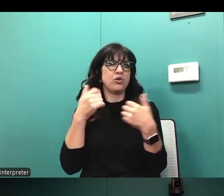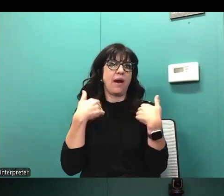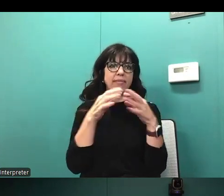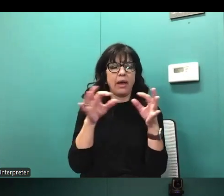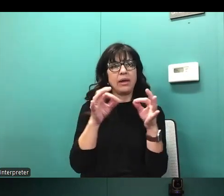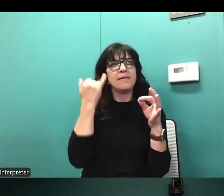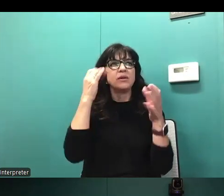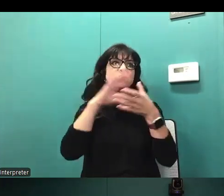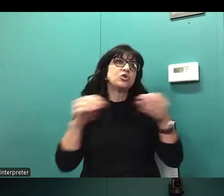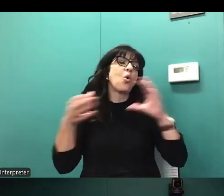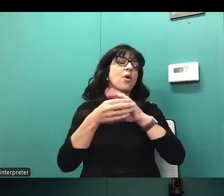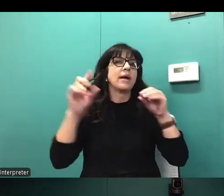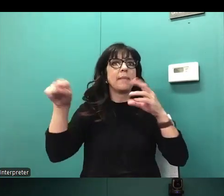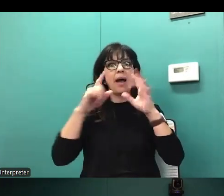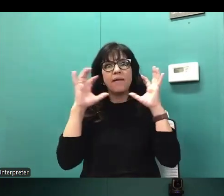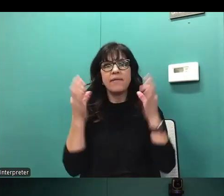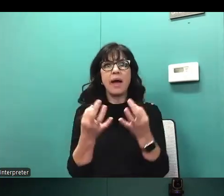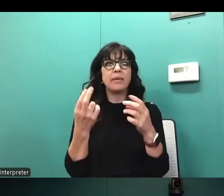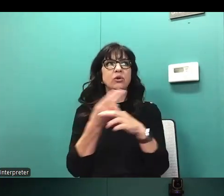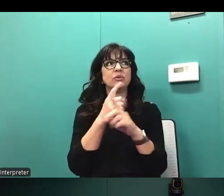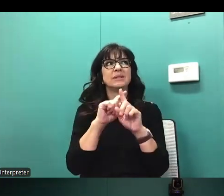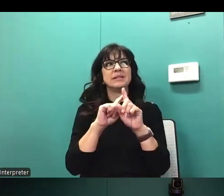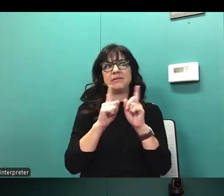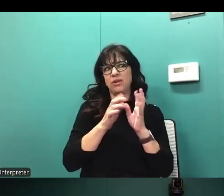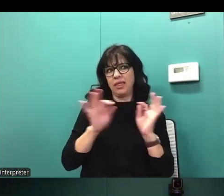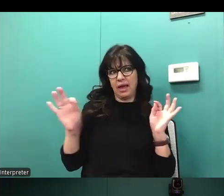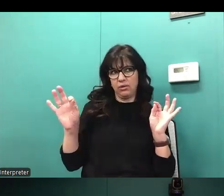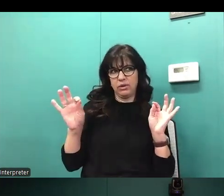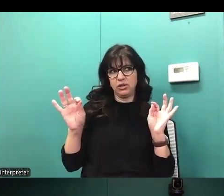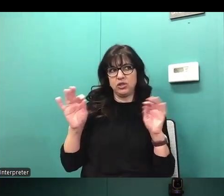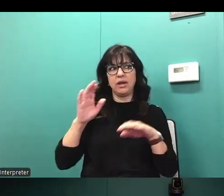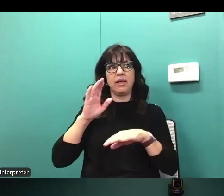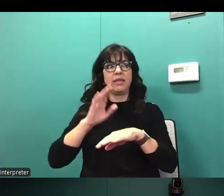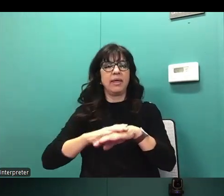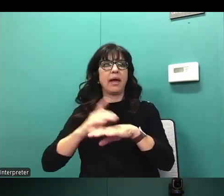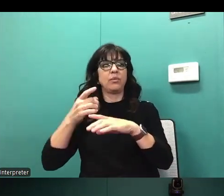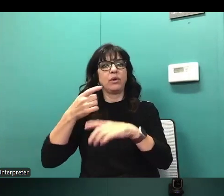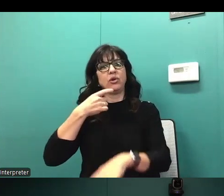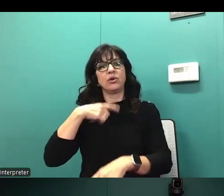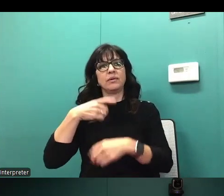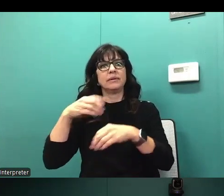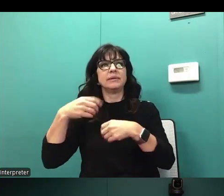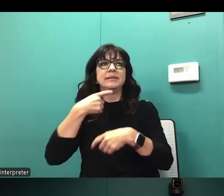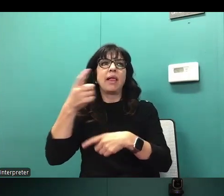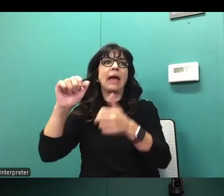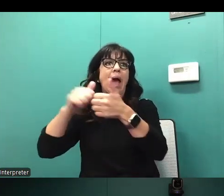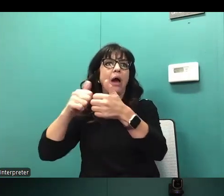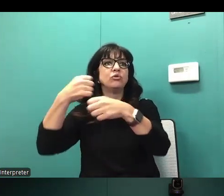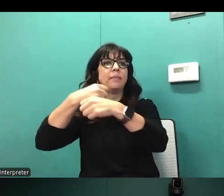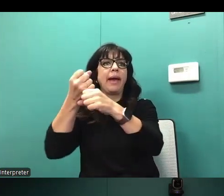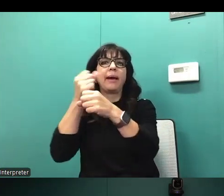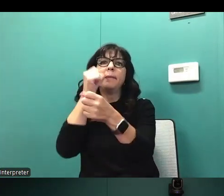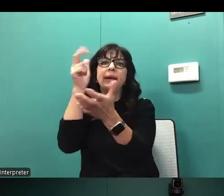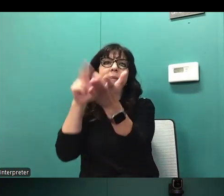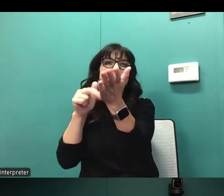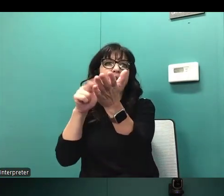telling a story about your family, you're going to use different language than you're going to use when you're giving directions on how to make a peanut butter and jam